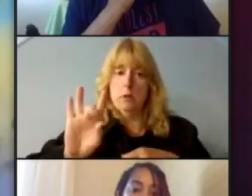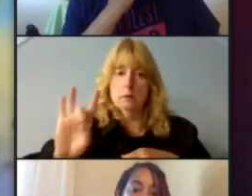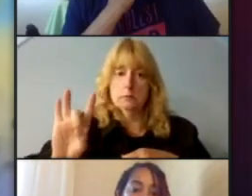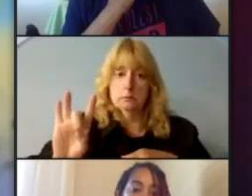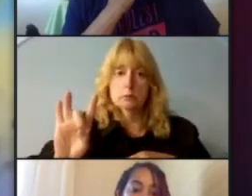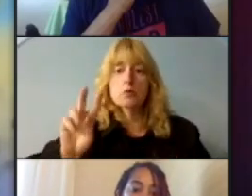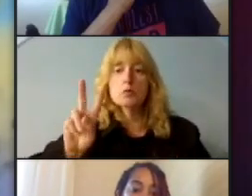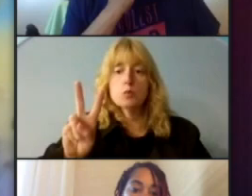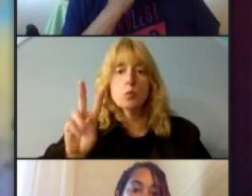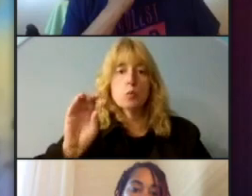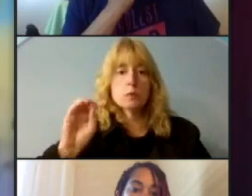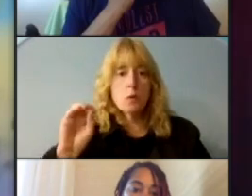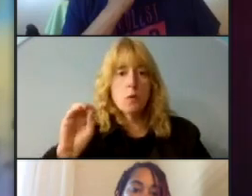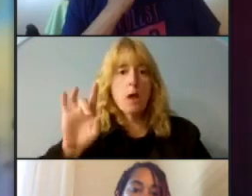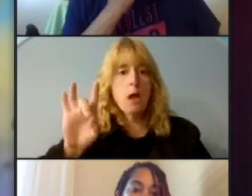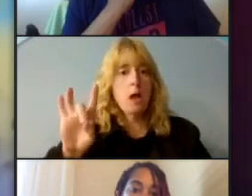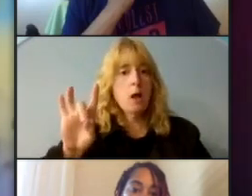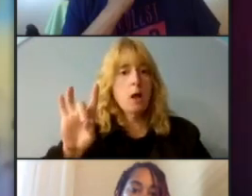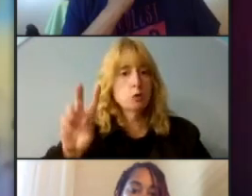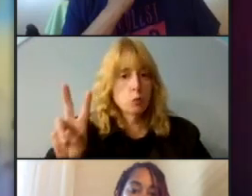313-288-2082. Text us at